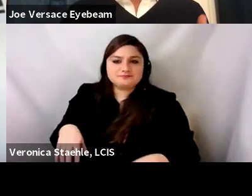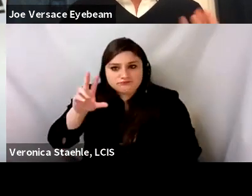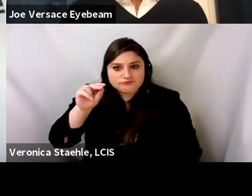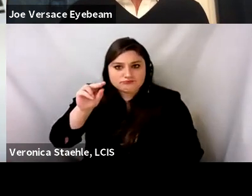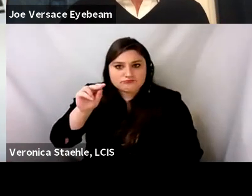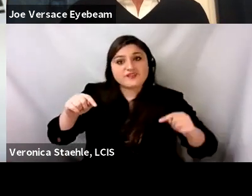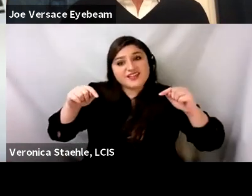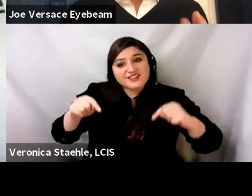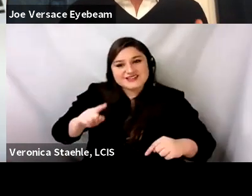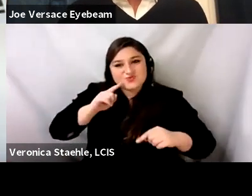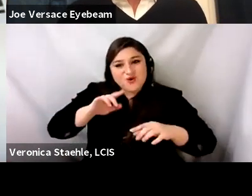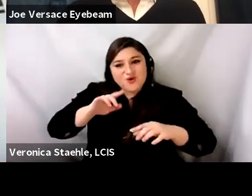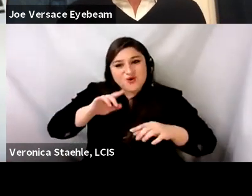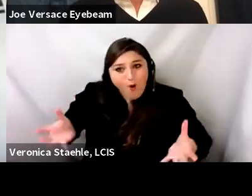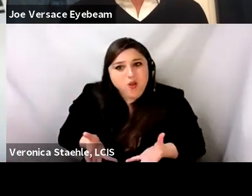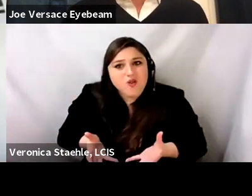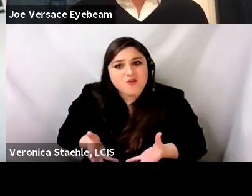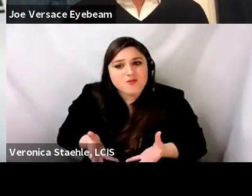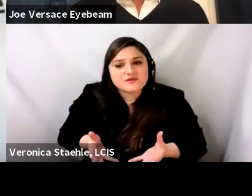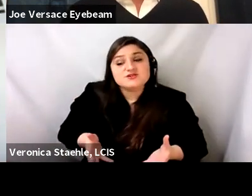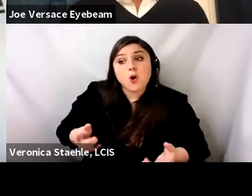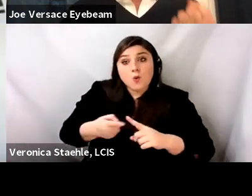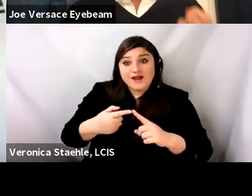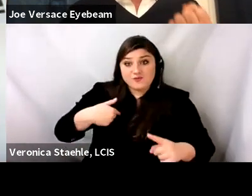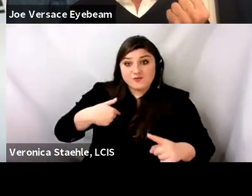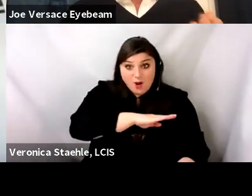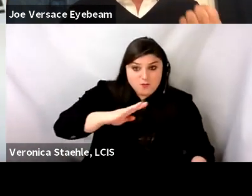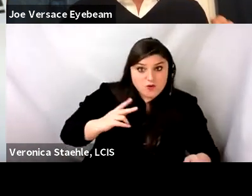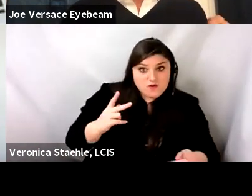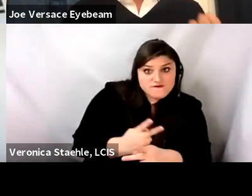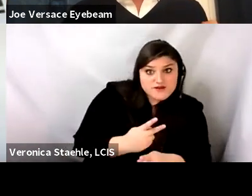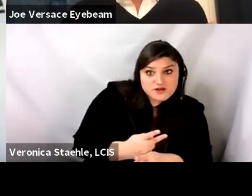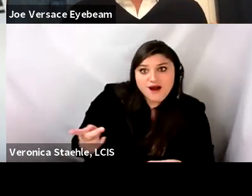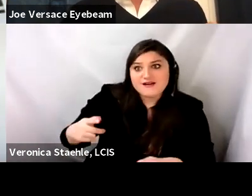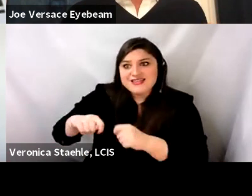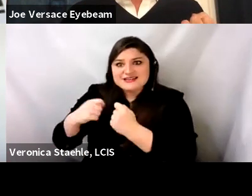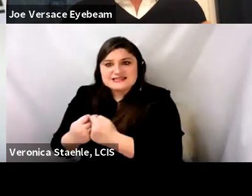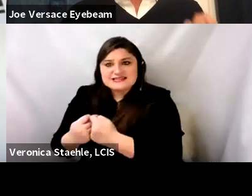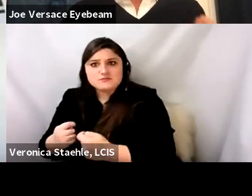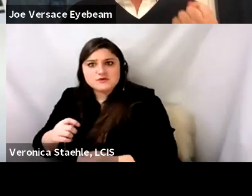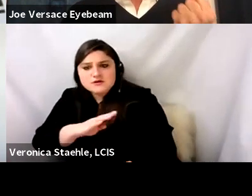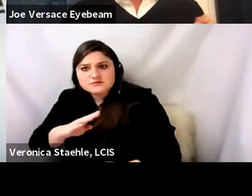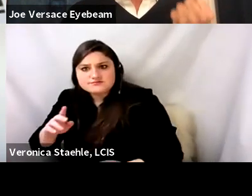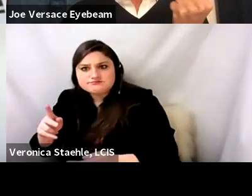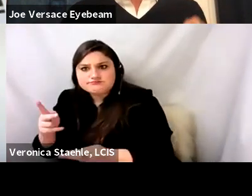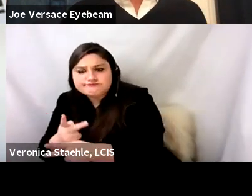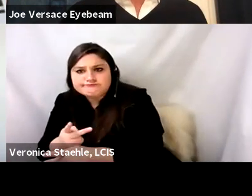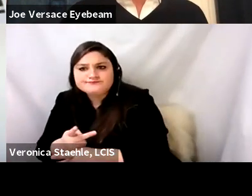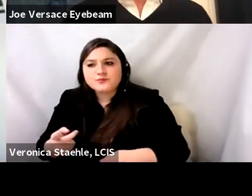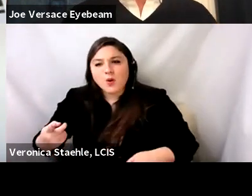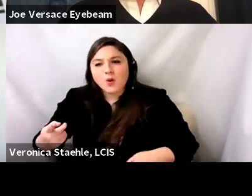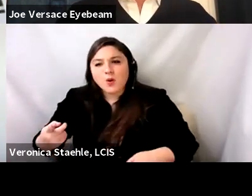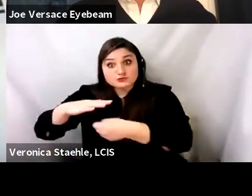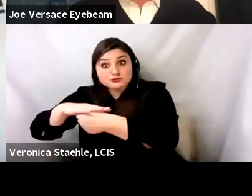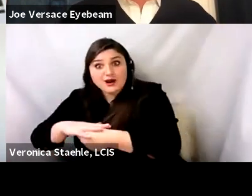we were stressed and when the system was stressed, we didn't lose a dimension of it. We had a really, you